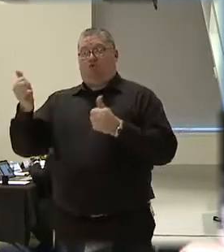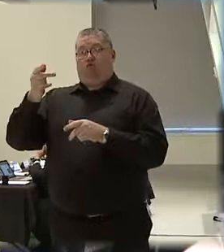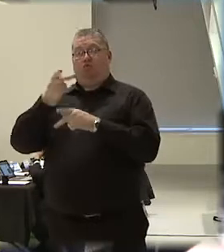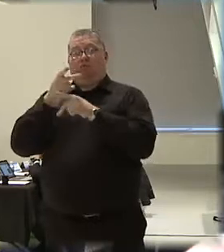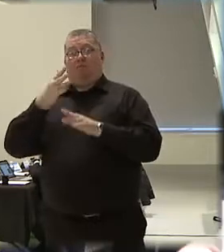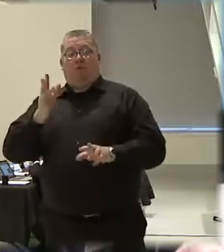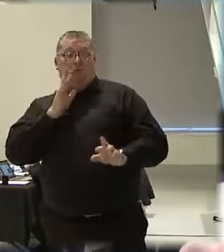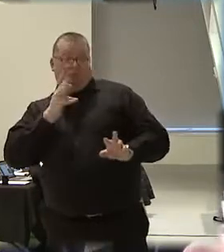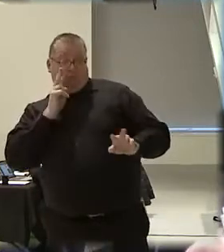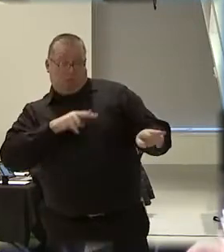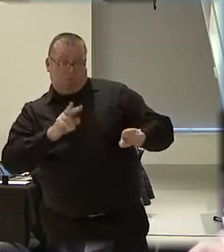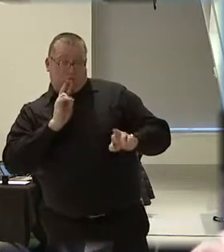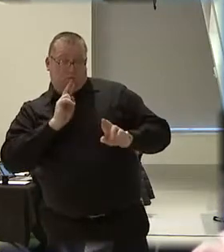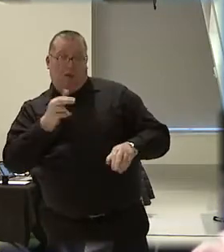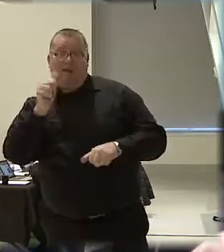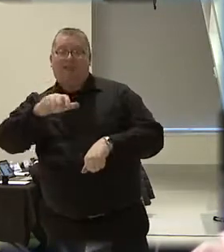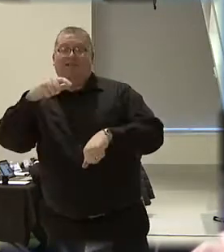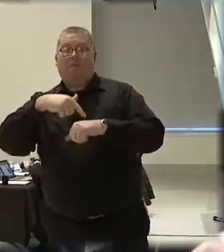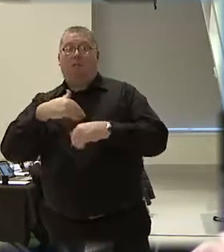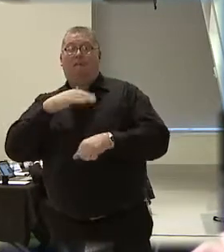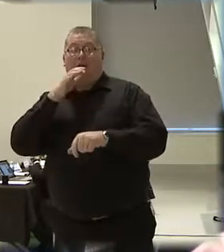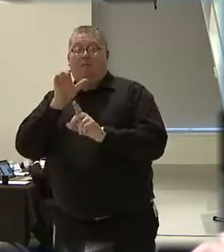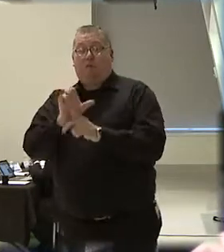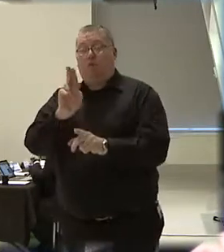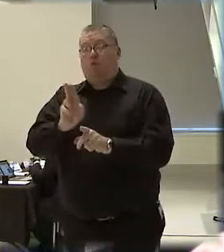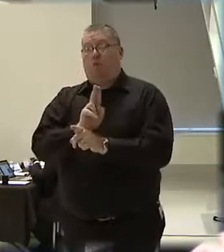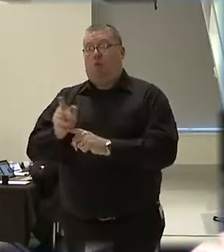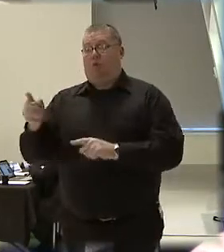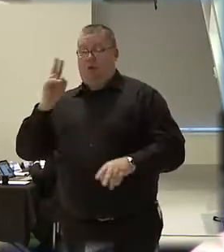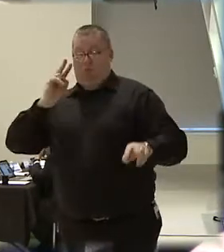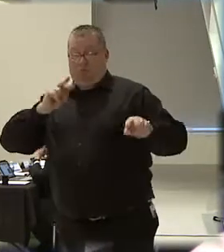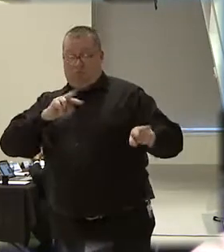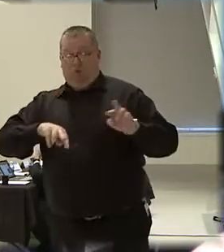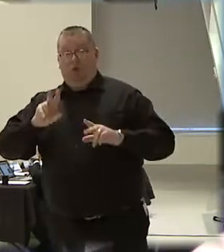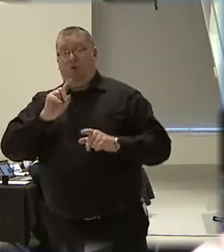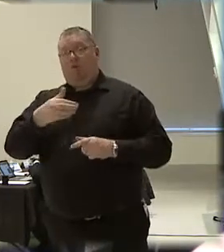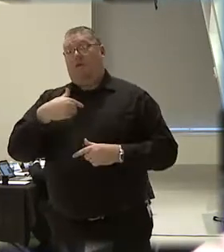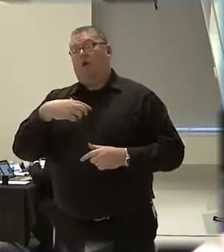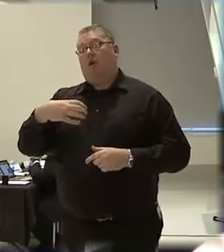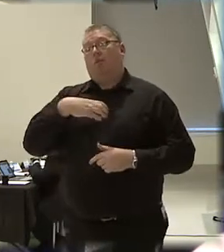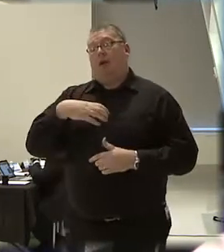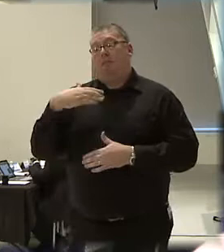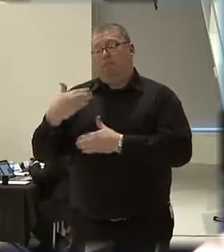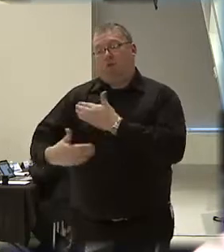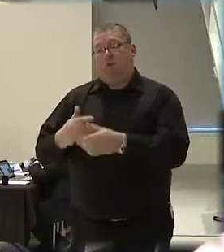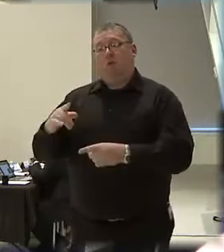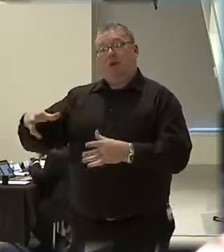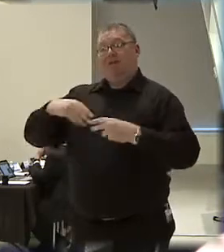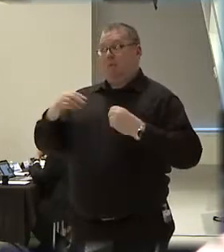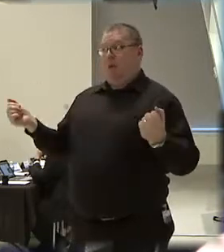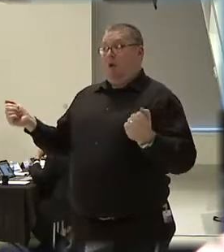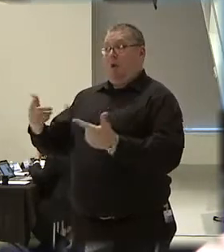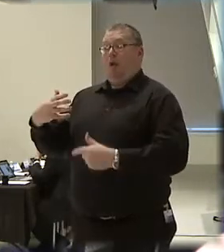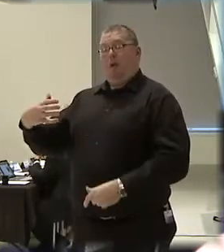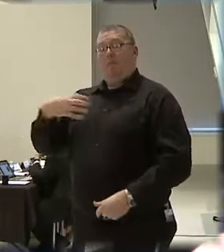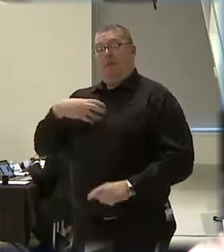scene anytime force is used? Do you have a complaint procedure where you accept all